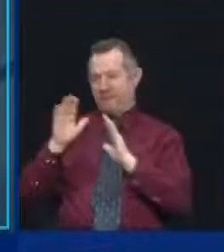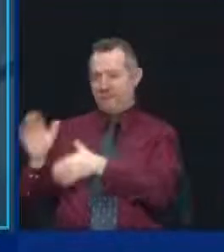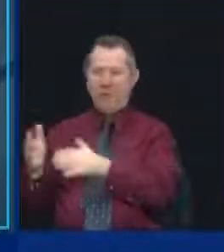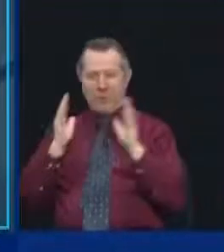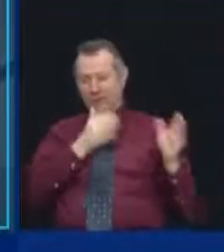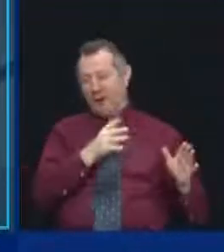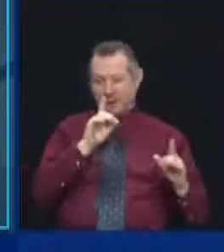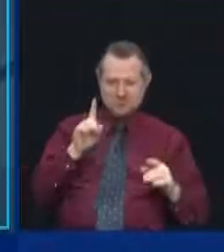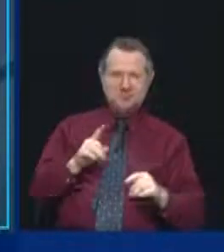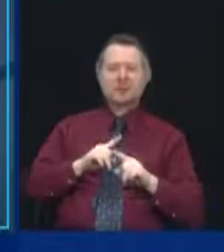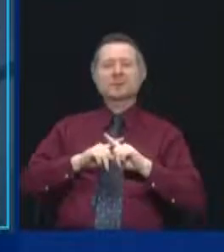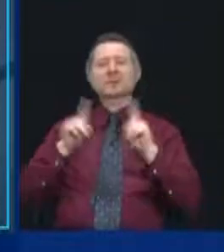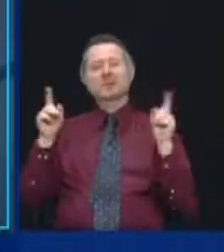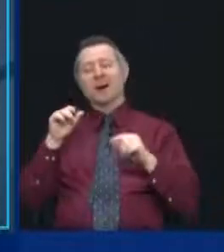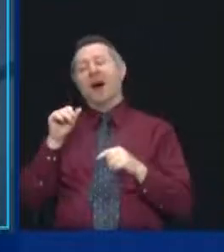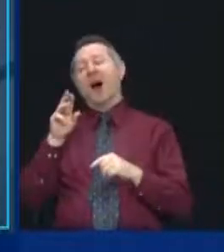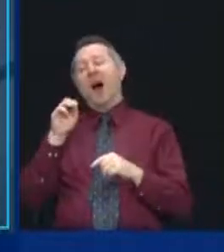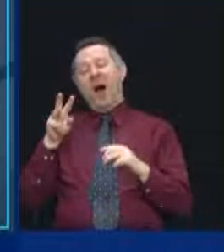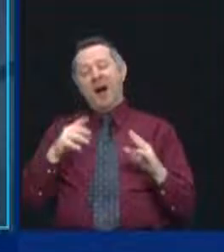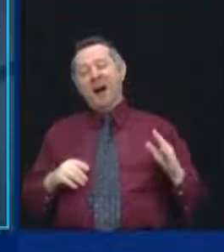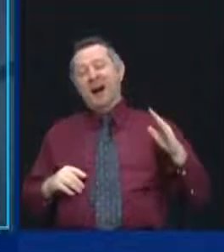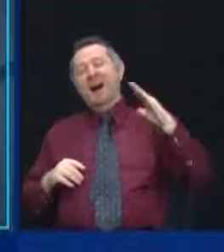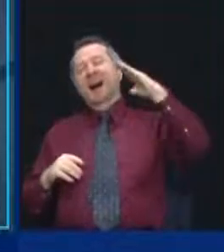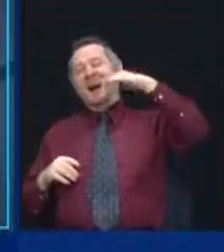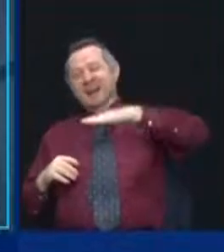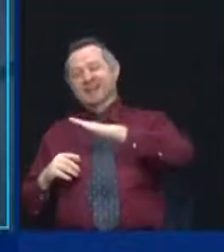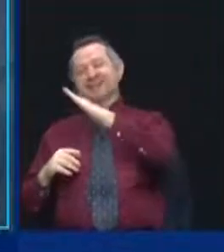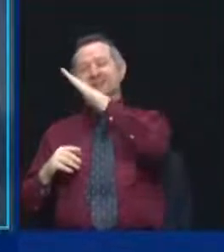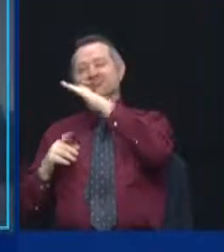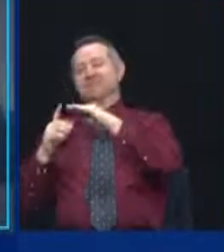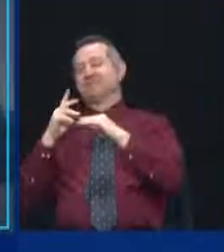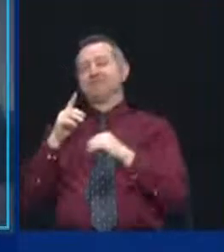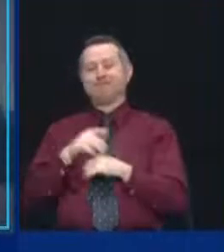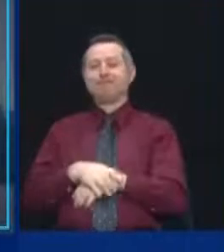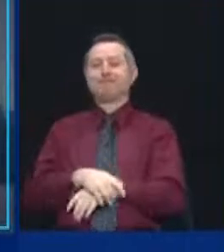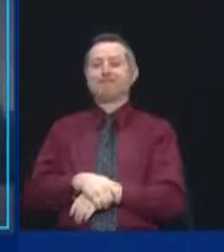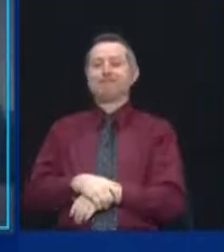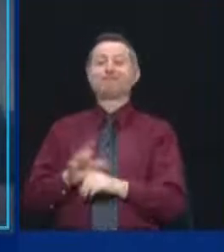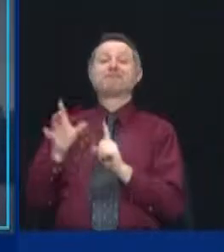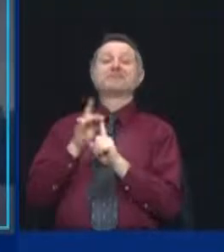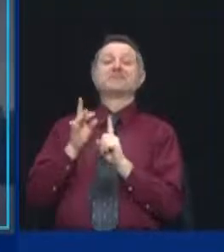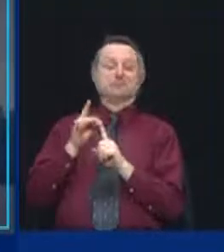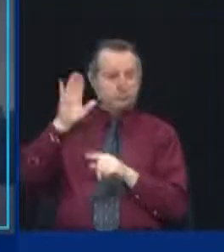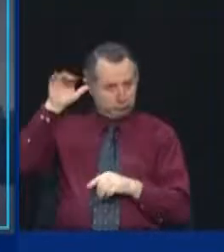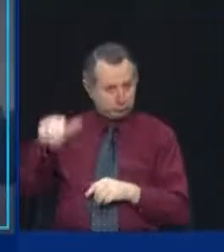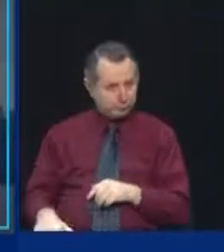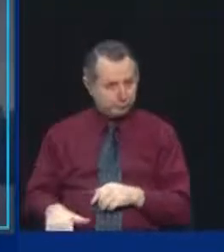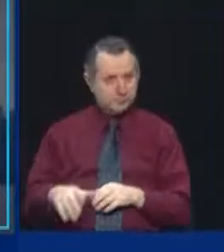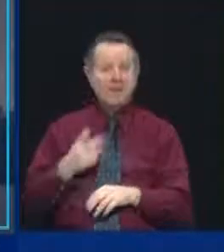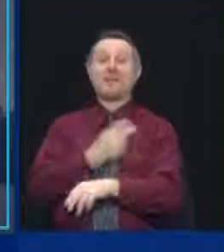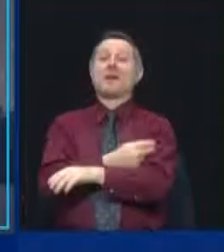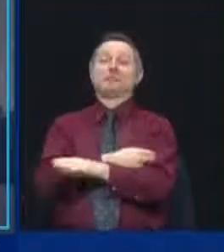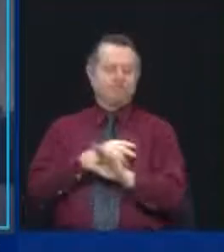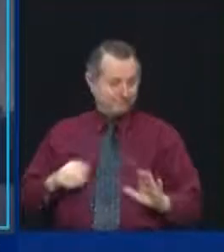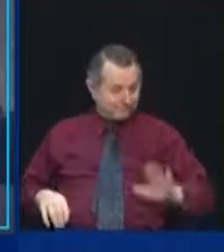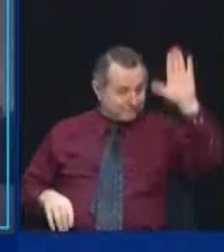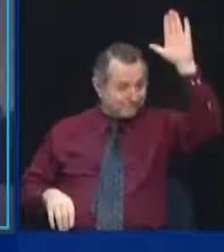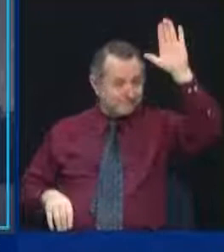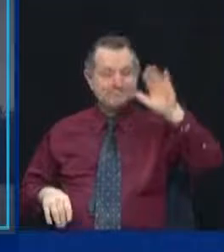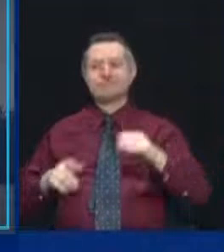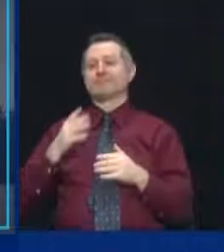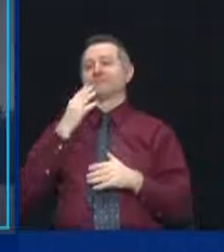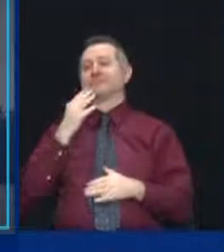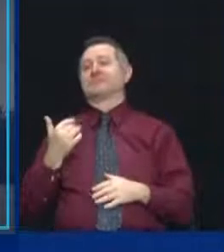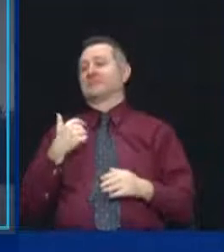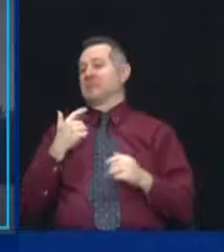direction. Vaccines are going up. Positivity is going down. We announced a major reopening. We